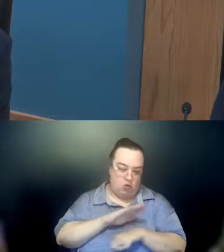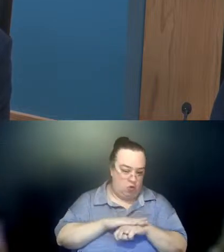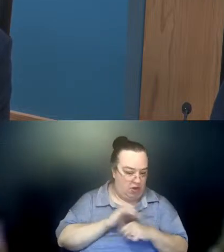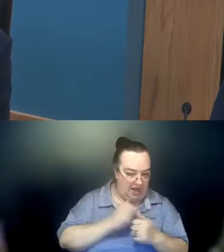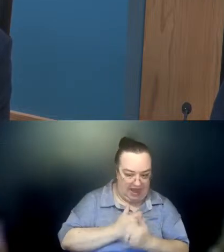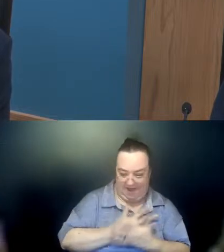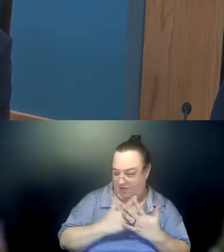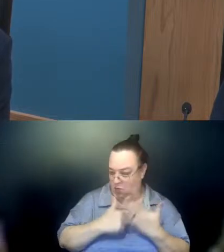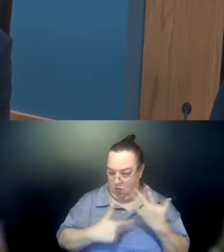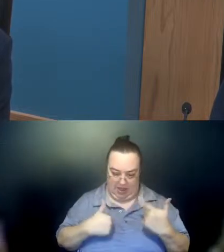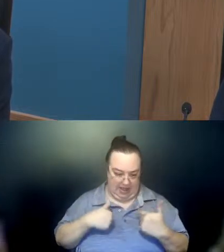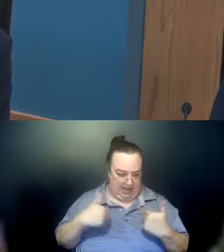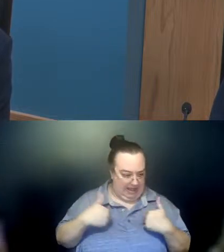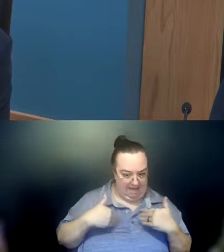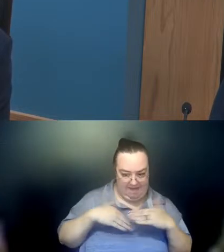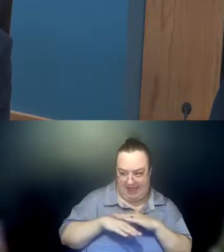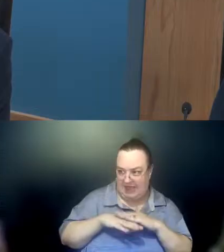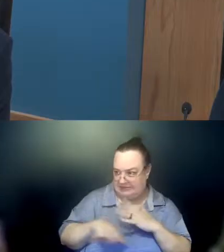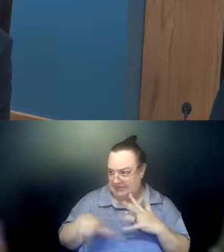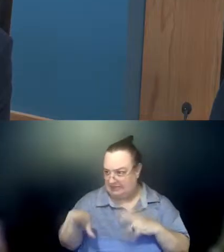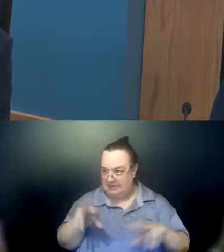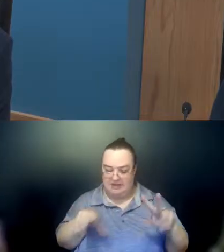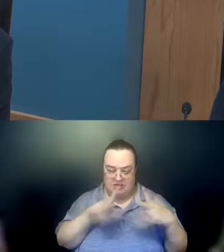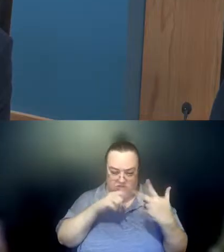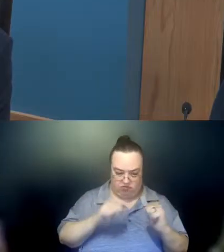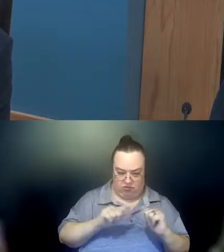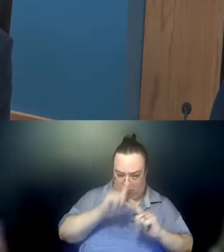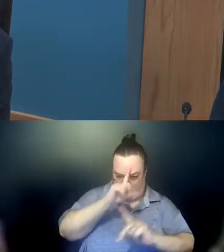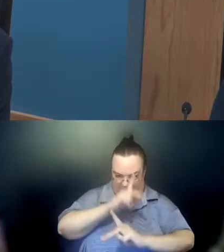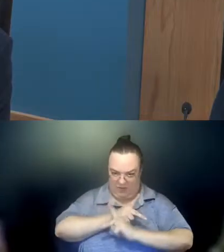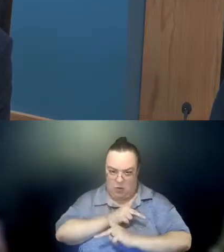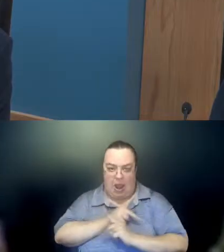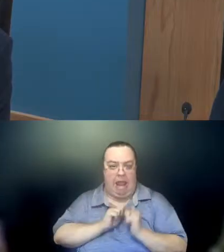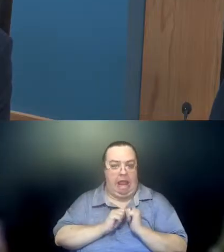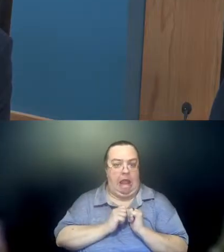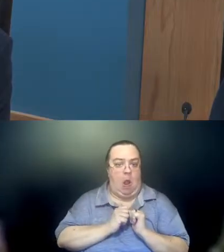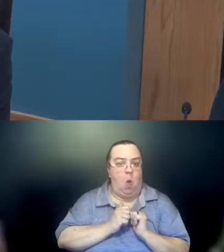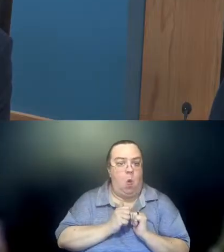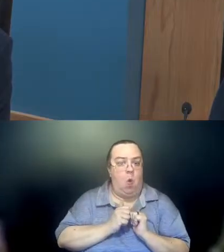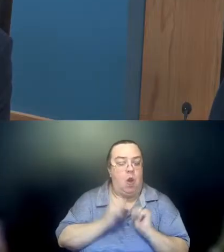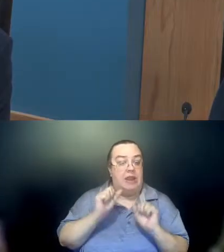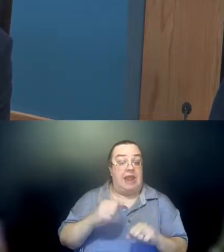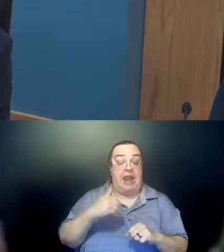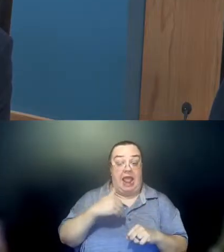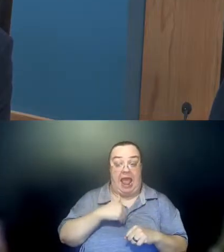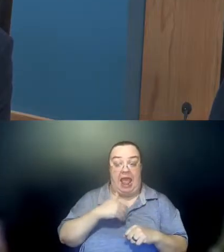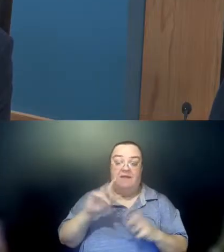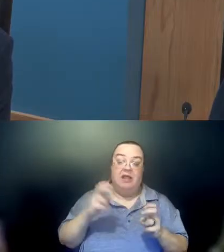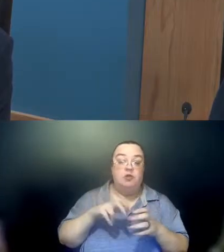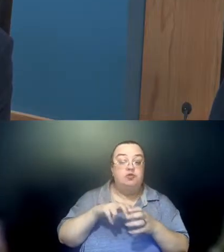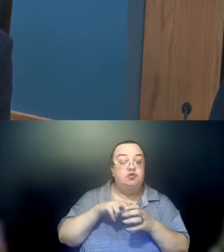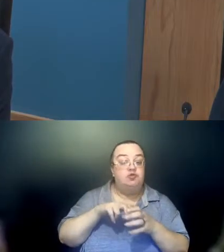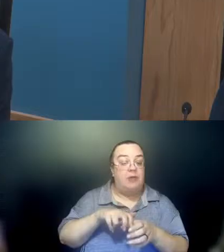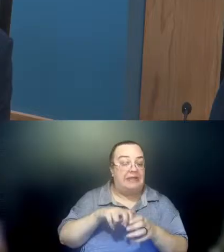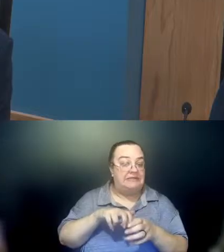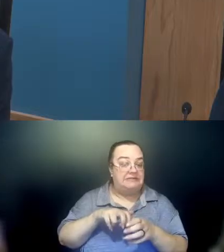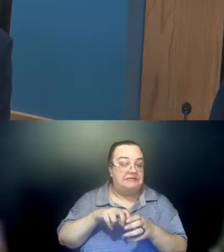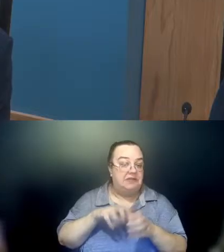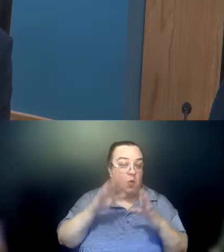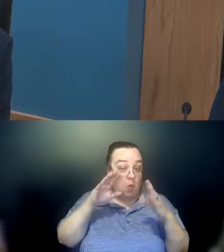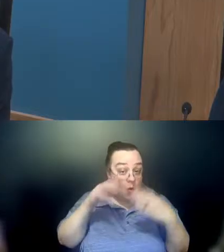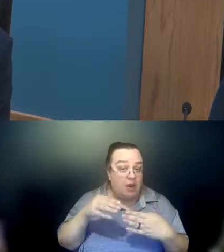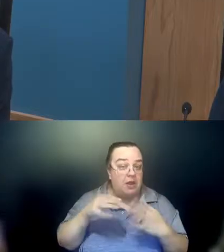to try to figure out how we get transit-oriented development. I don't like